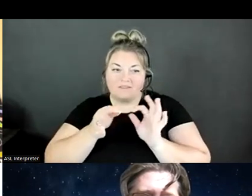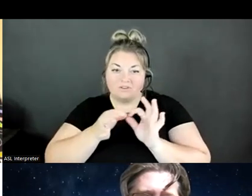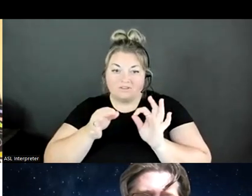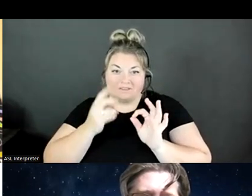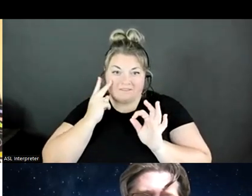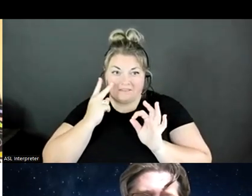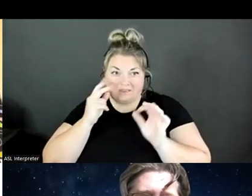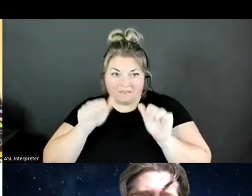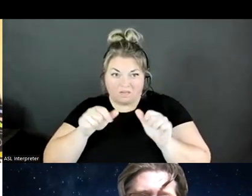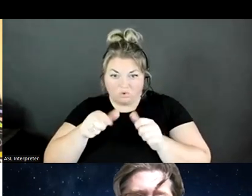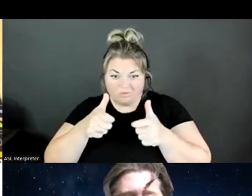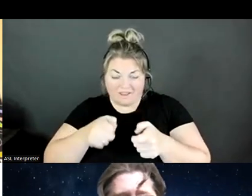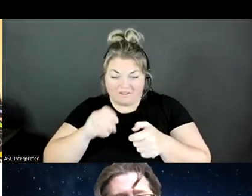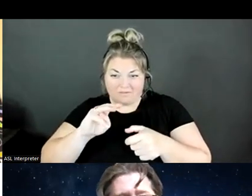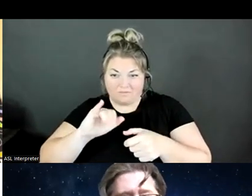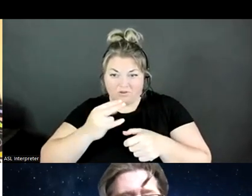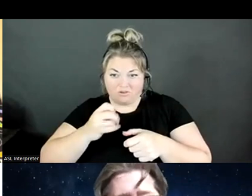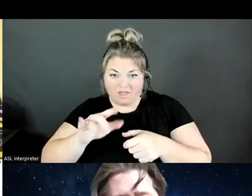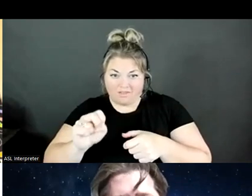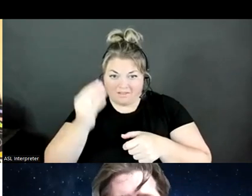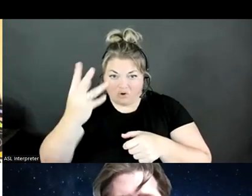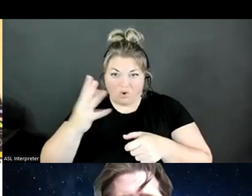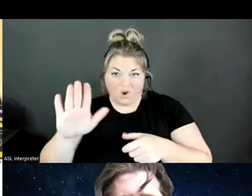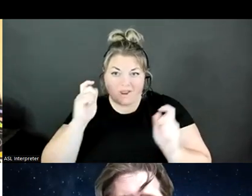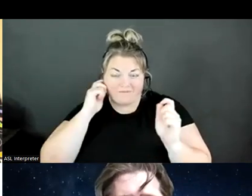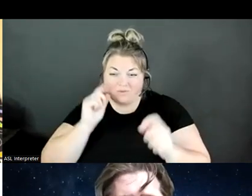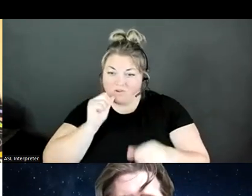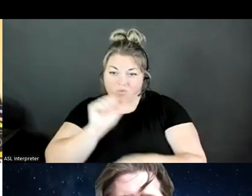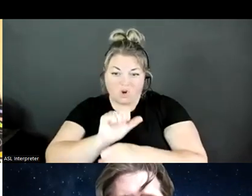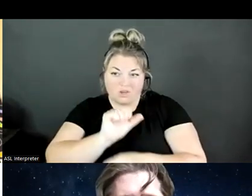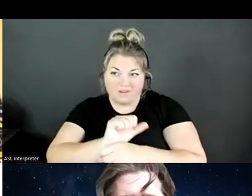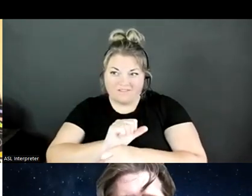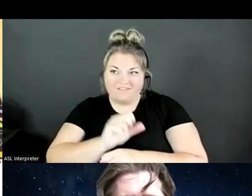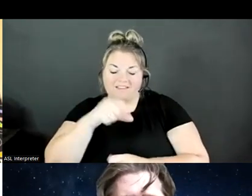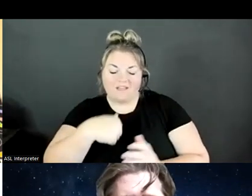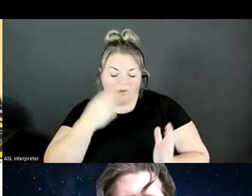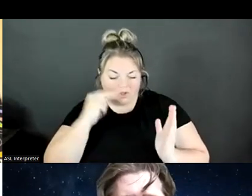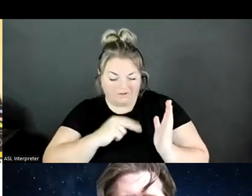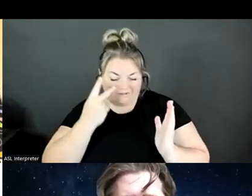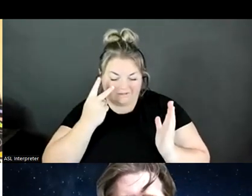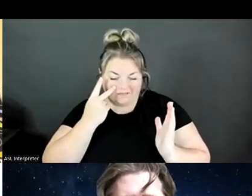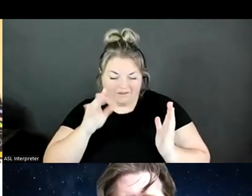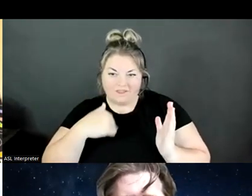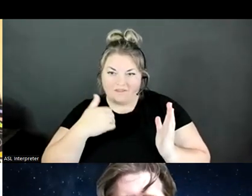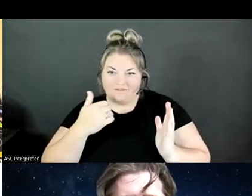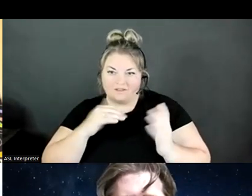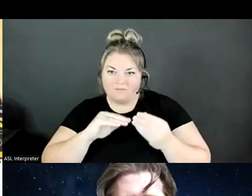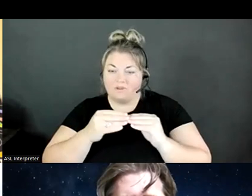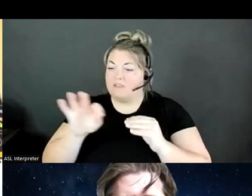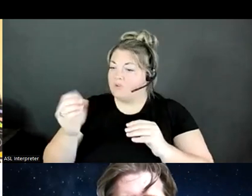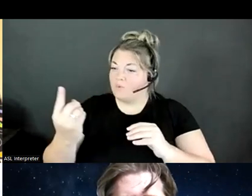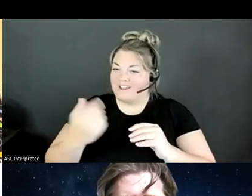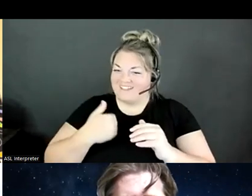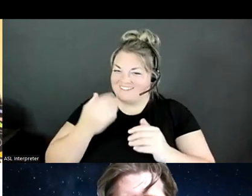you text Michelle and let her know that her headphones aren't working? Yep, I was just looking to see if I have her If number. no one has an idea now, I'd love to